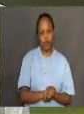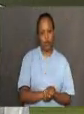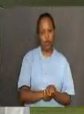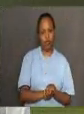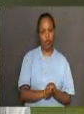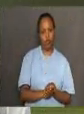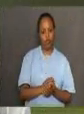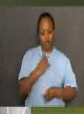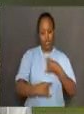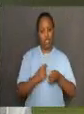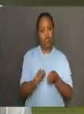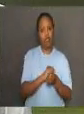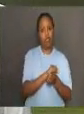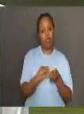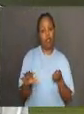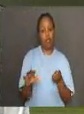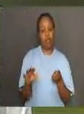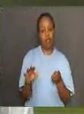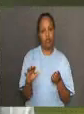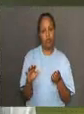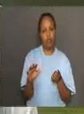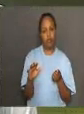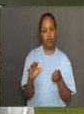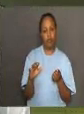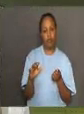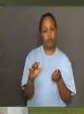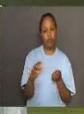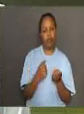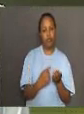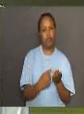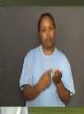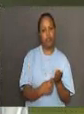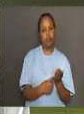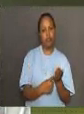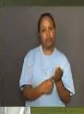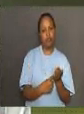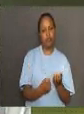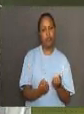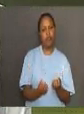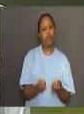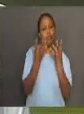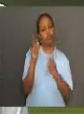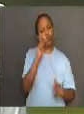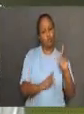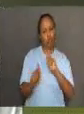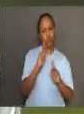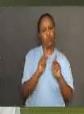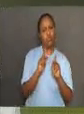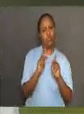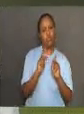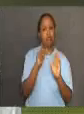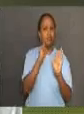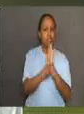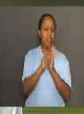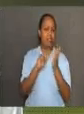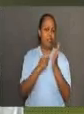Genocide is a crime committed with the intent of exterminating a group of people based